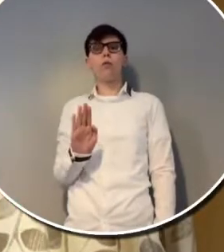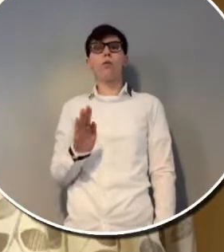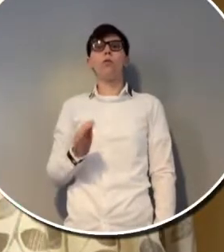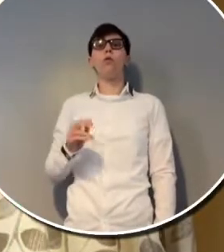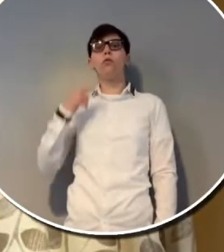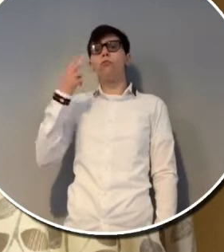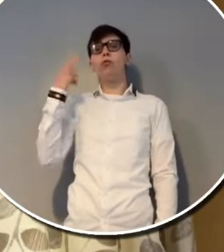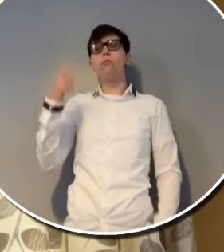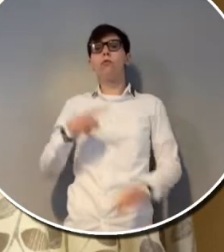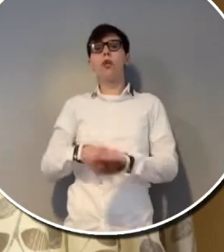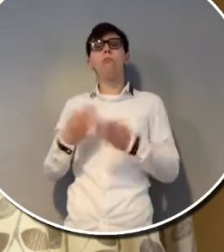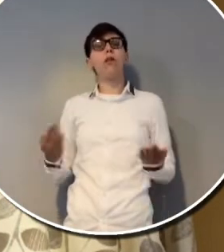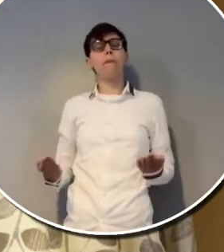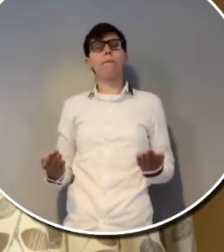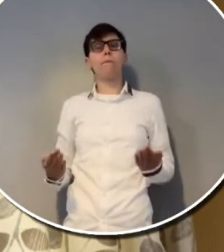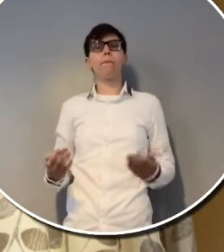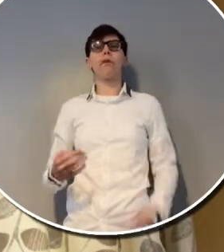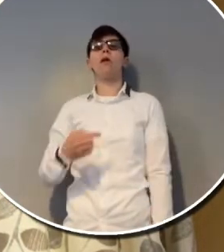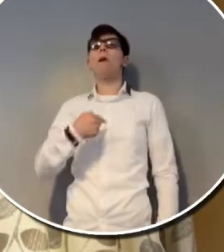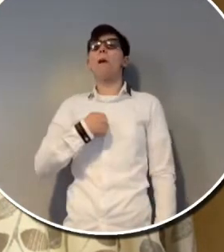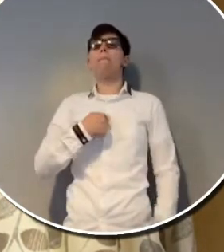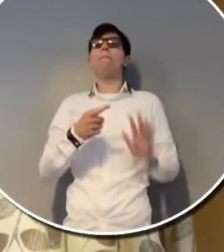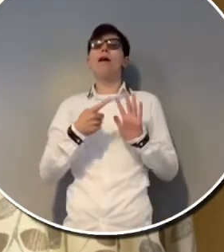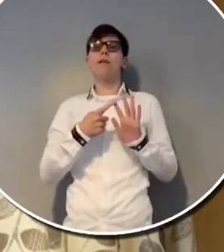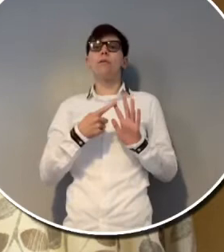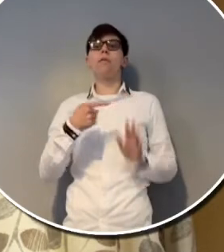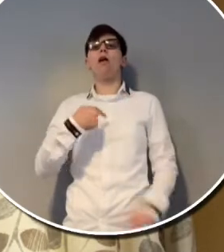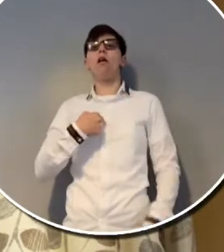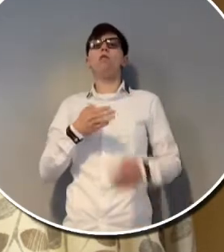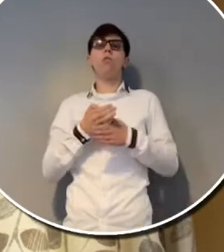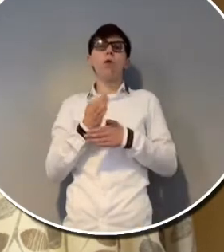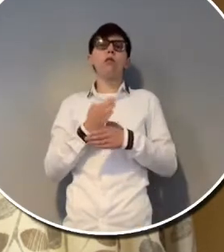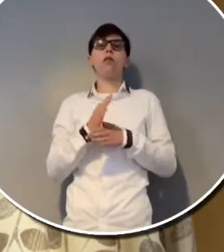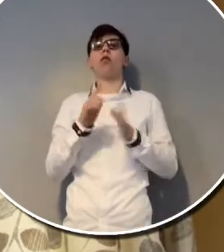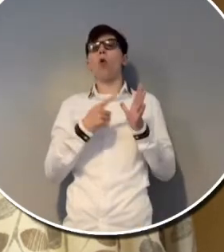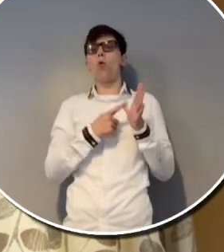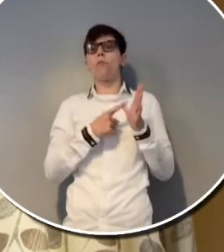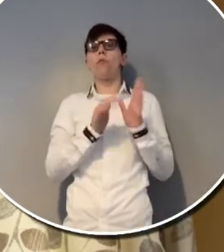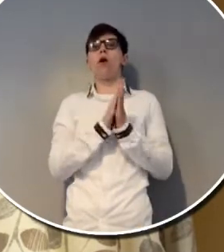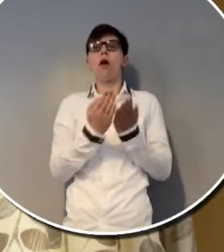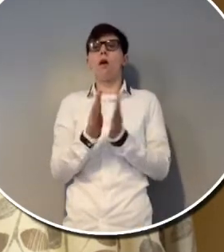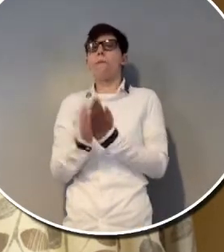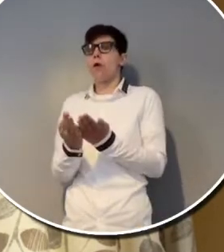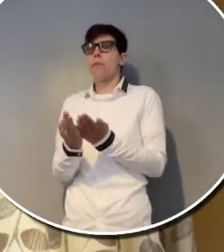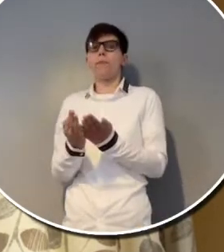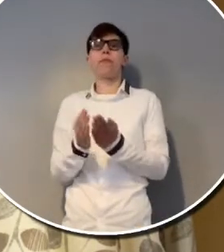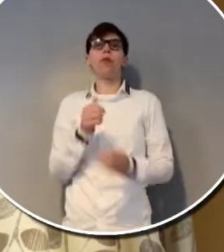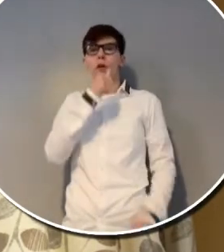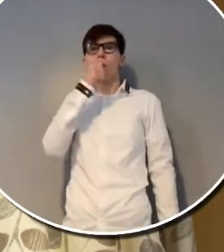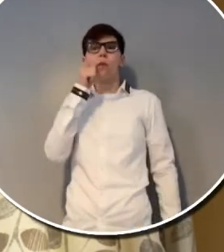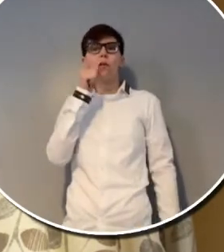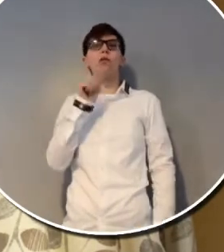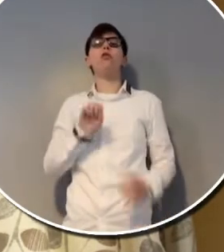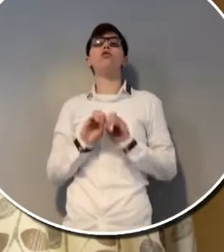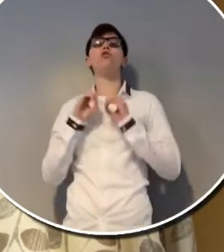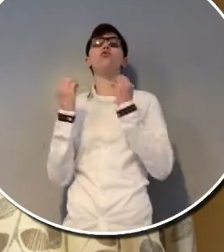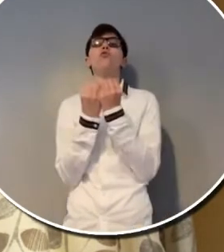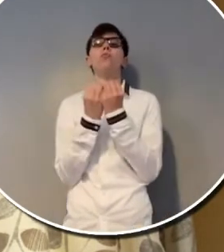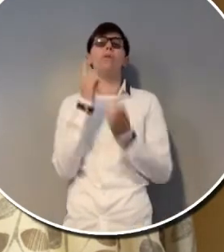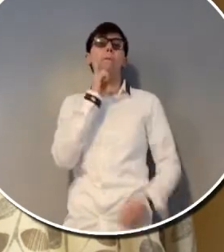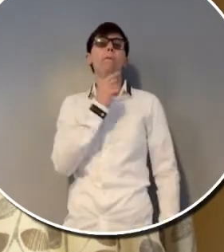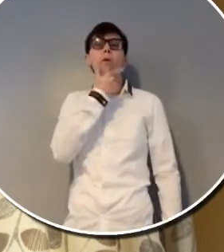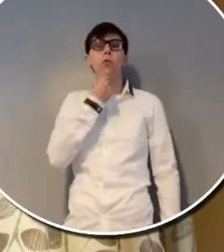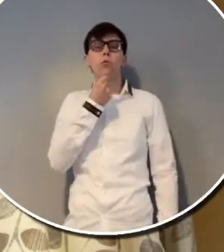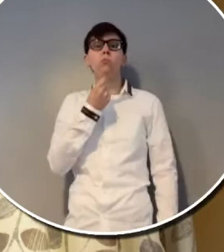Hello and welcome to Rhymetime today. My name's Eleanor and I normally work at Aldermore Library, where we have a lovely group of